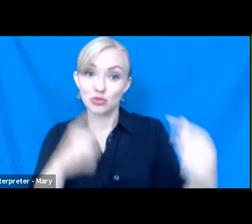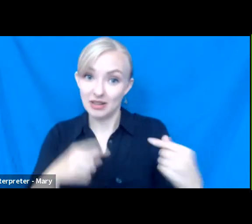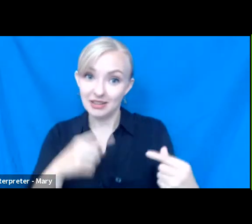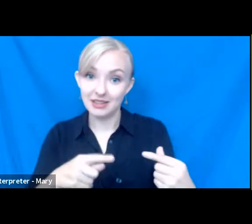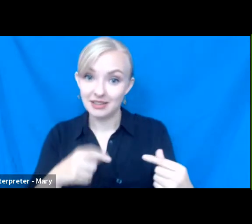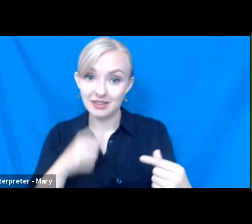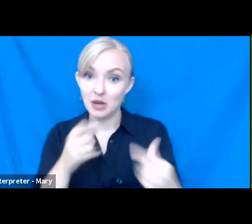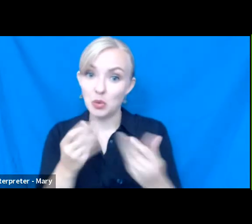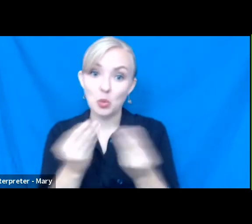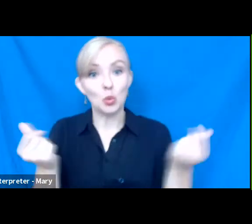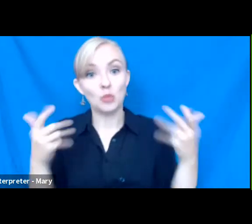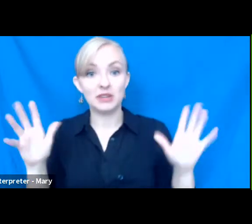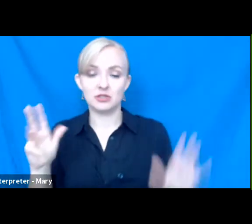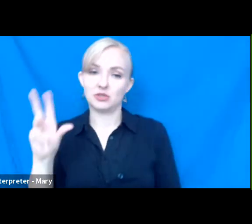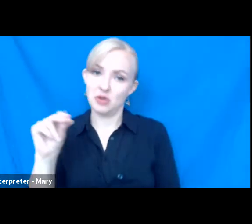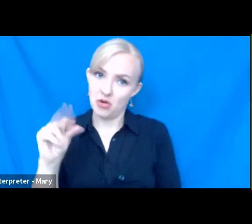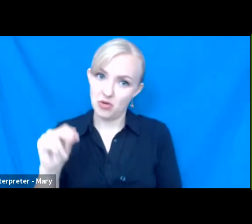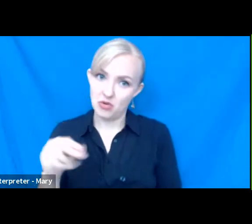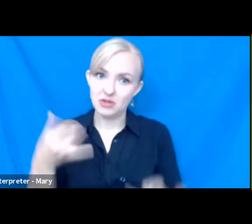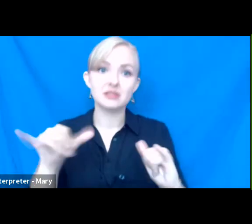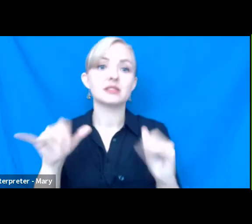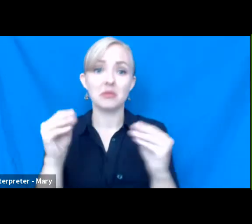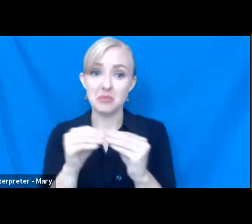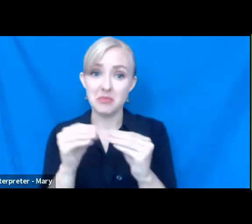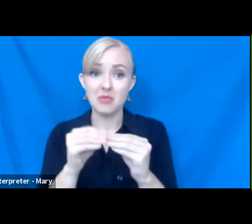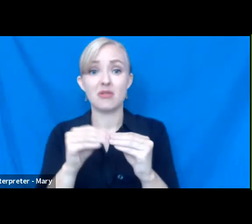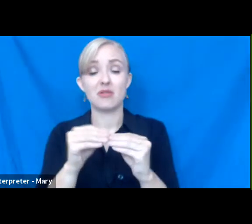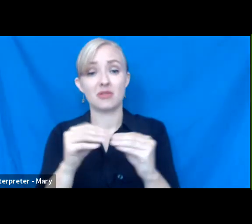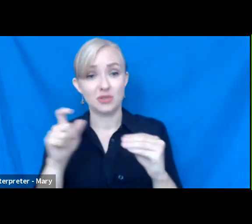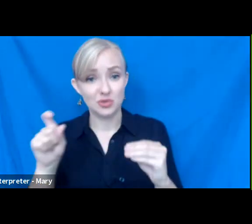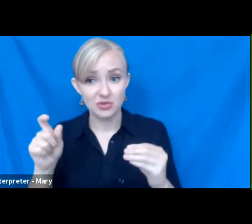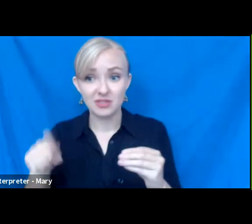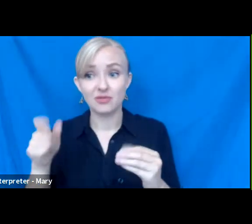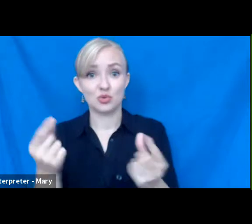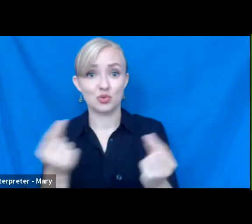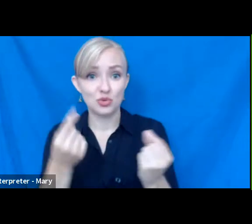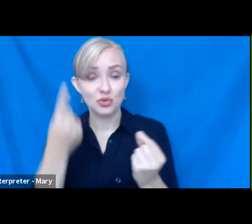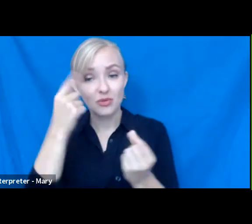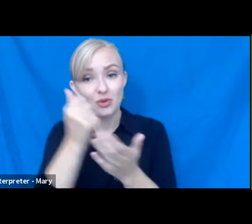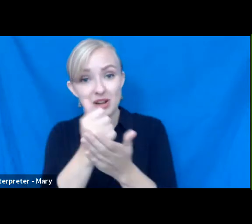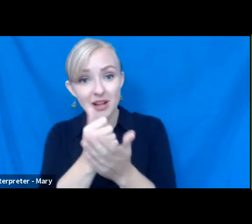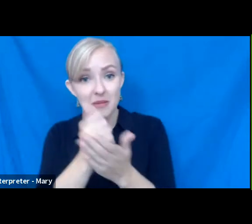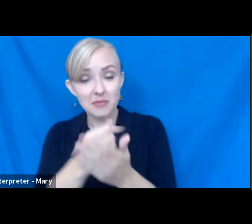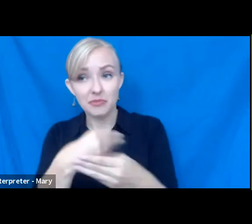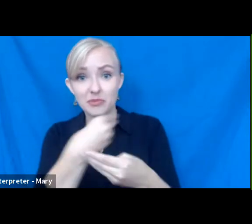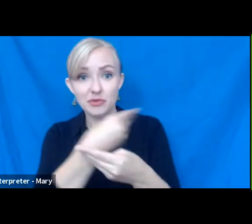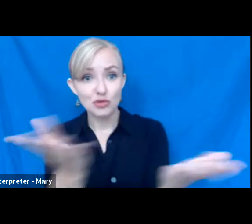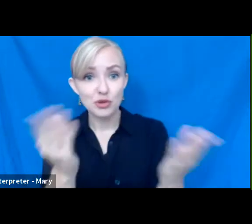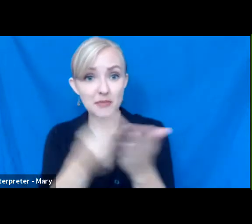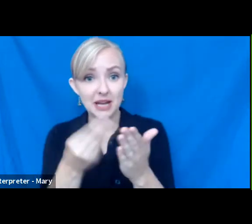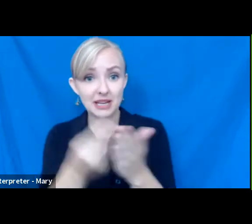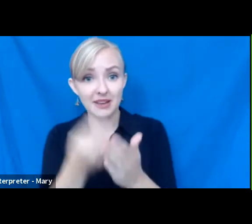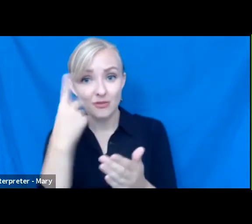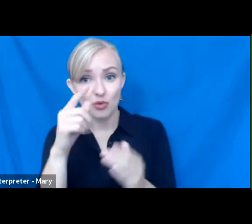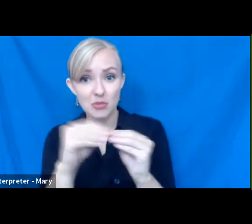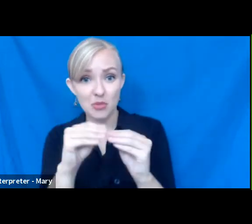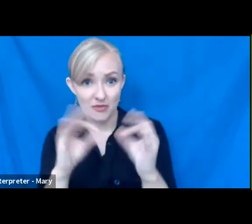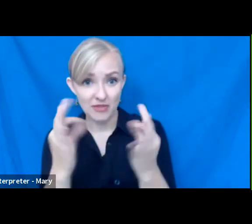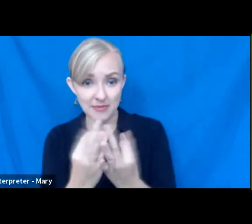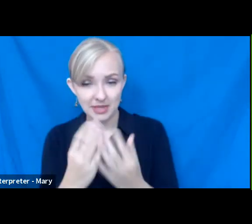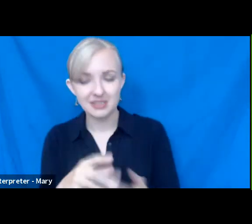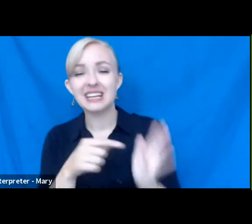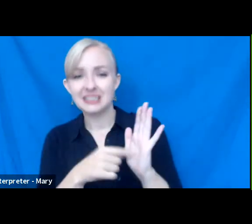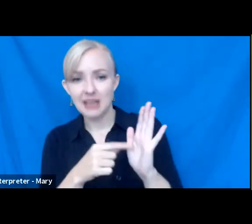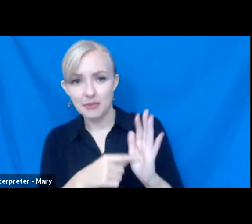still more we can do to get rental assistance into the hands of more households. For example, surveys